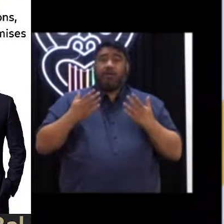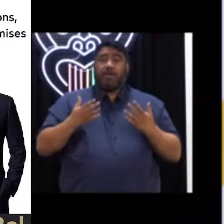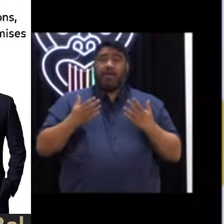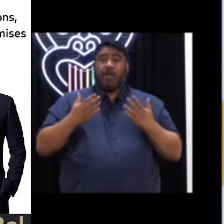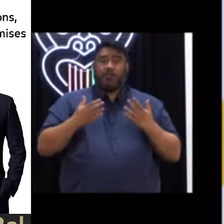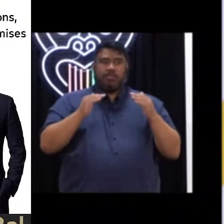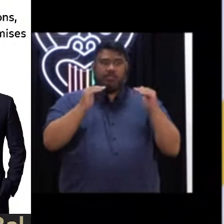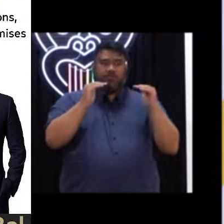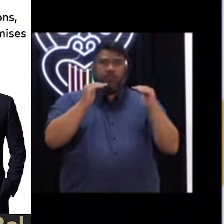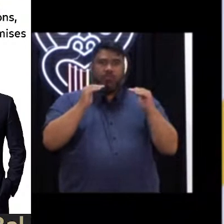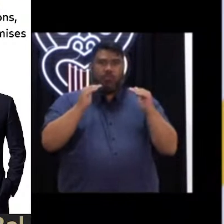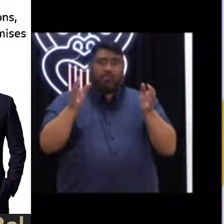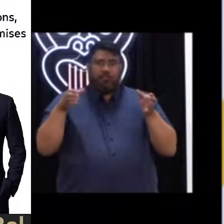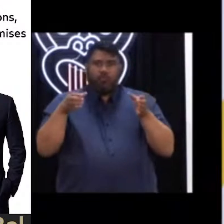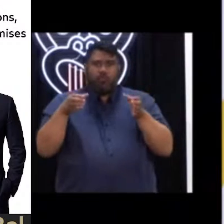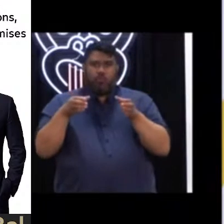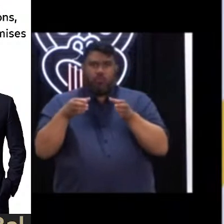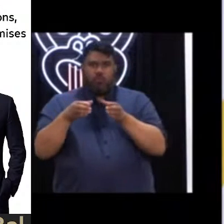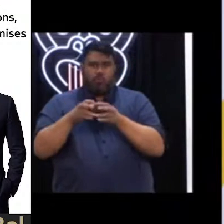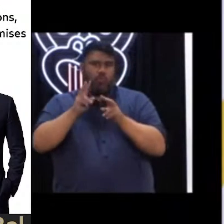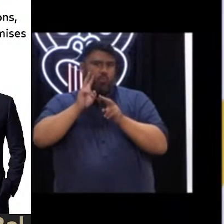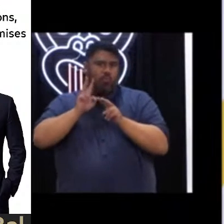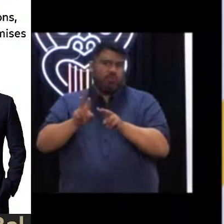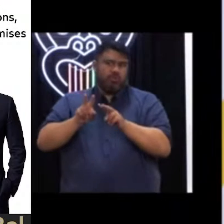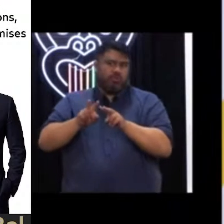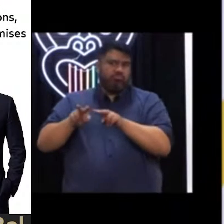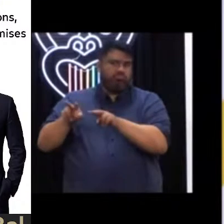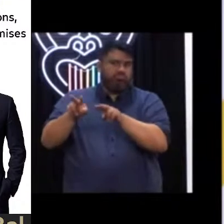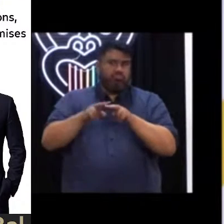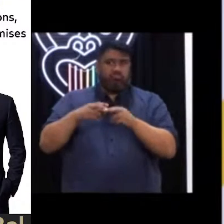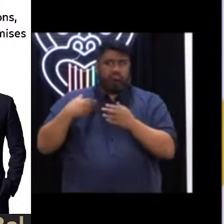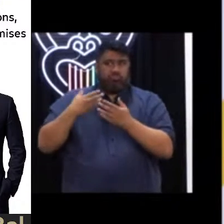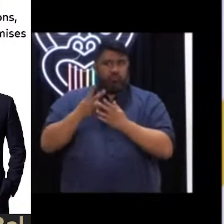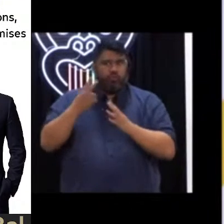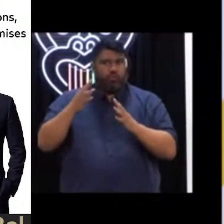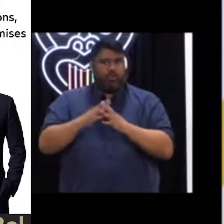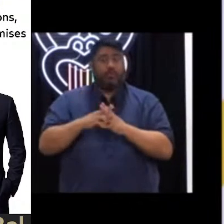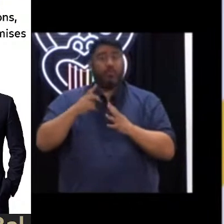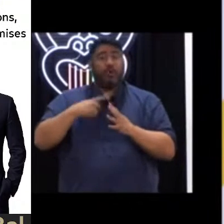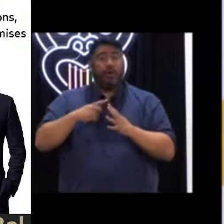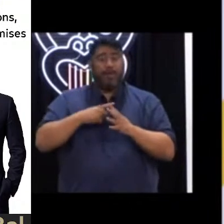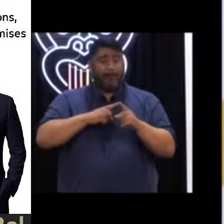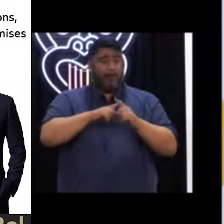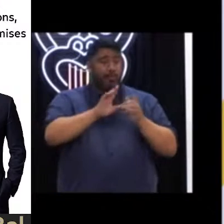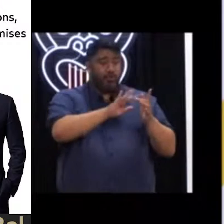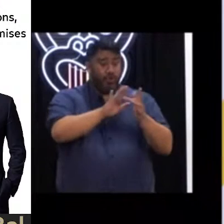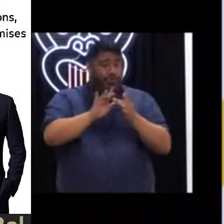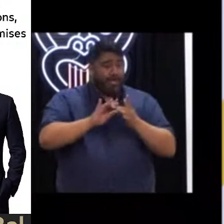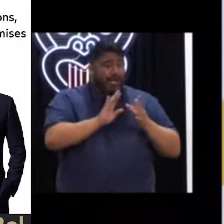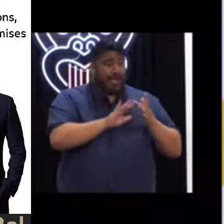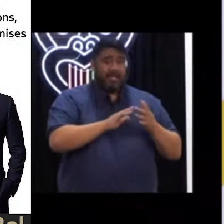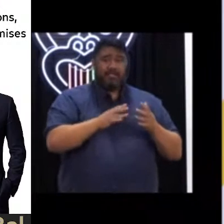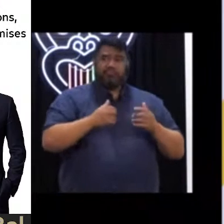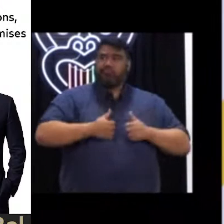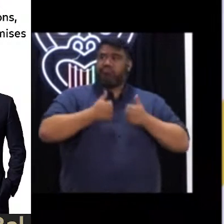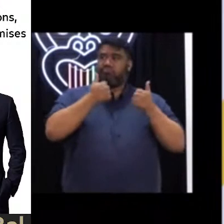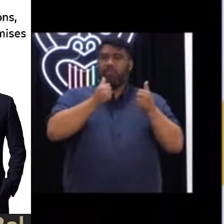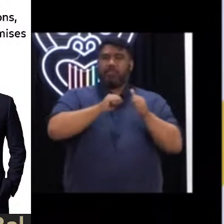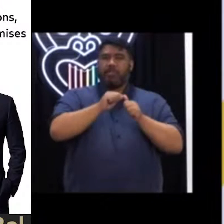smaller number, as I said, over the last 2 weeks, as the majority of our contacts have now either returned to negative